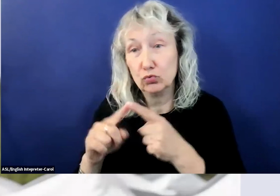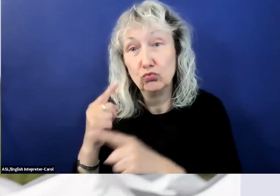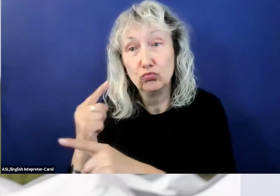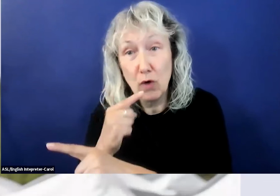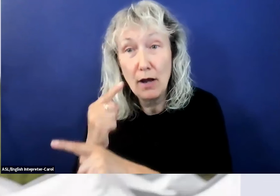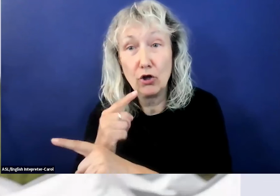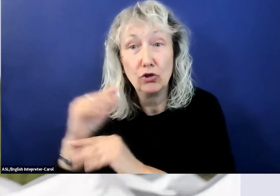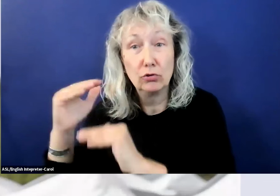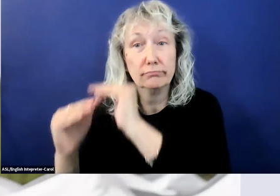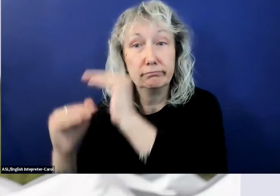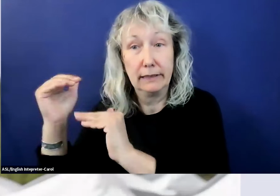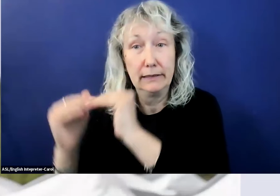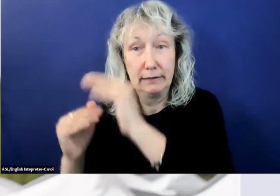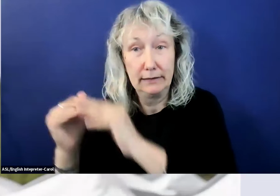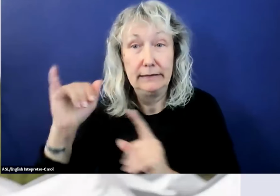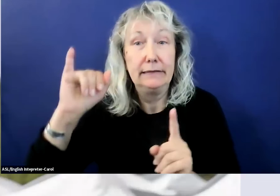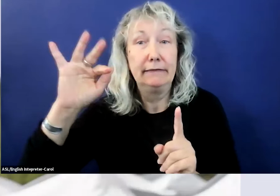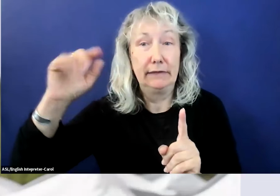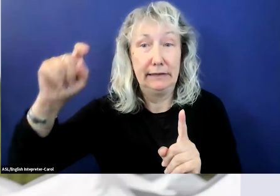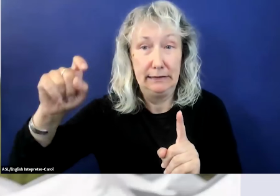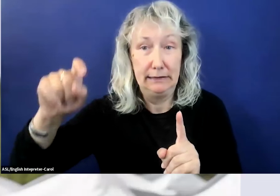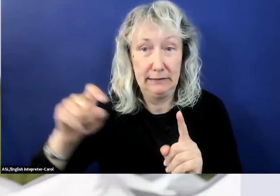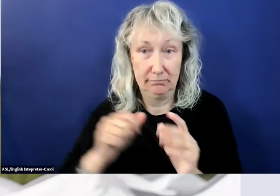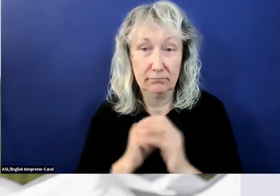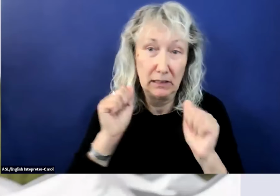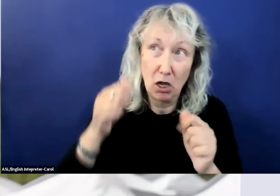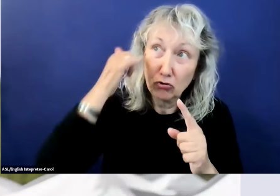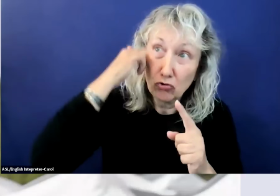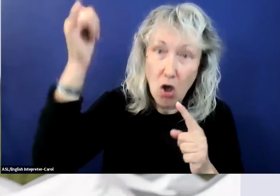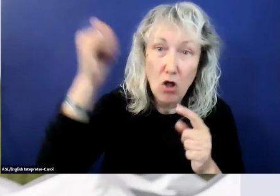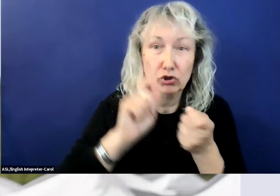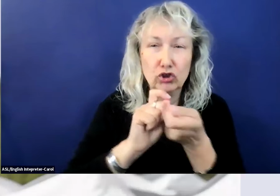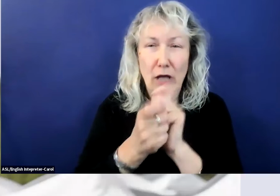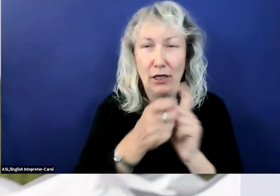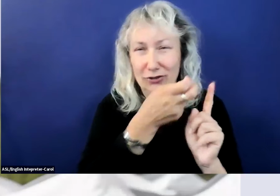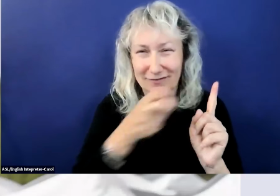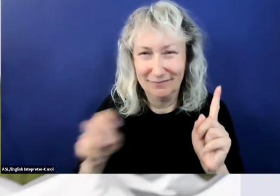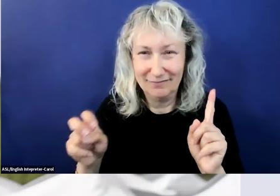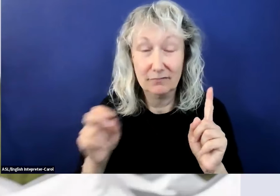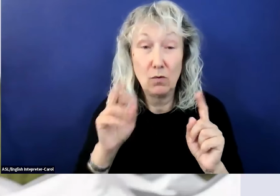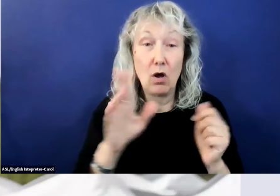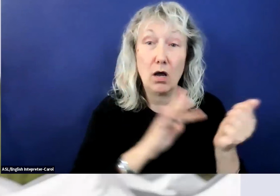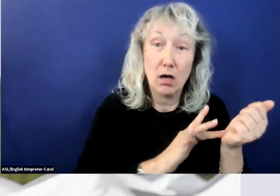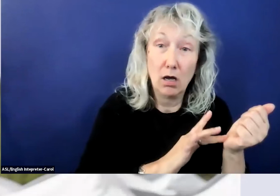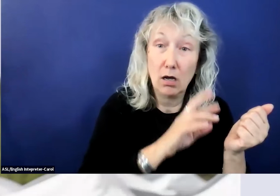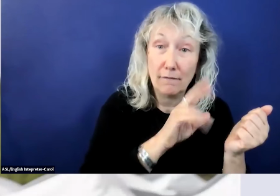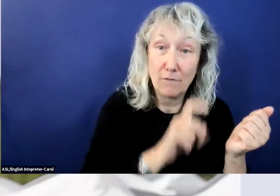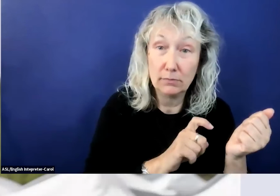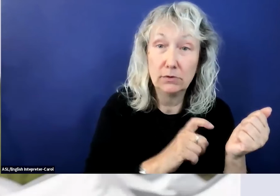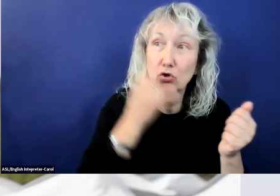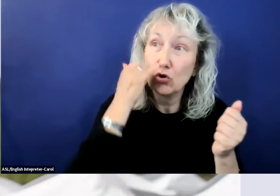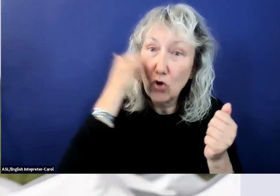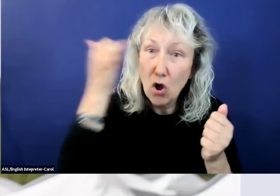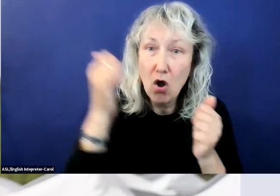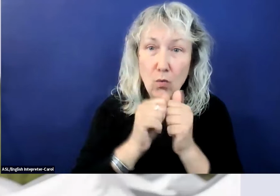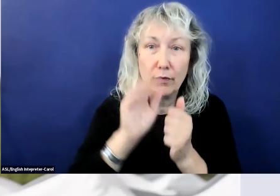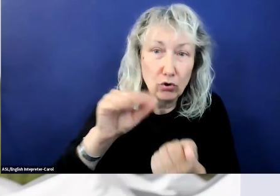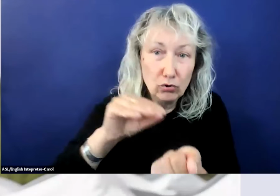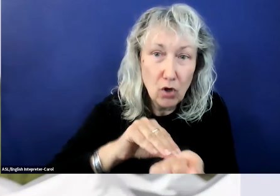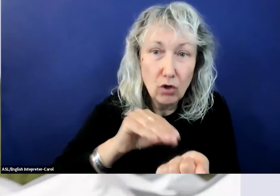brick and mortar pharmacy if needed. Or the pharmacy can coordinate with your primary care provider or your